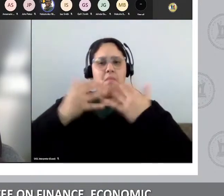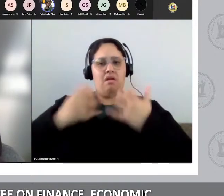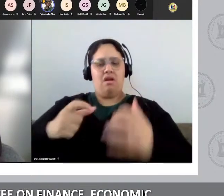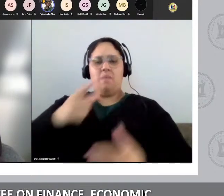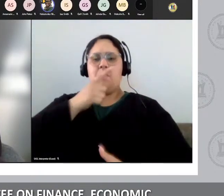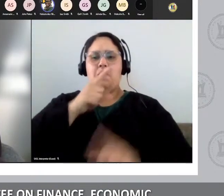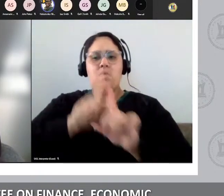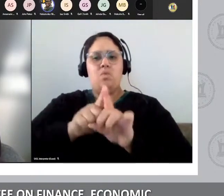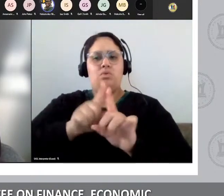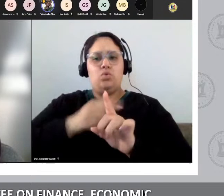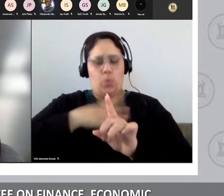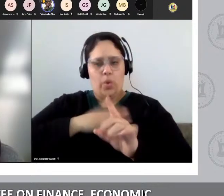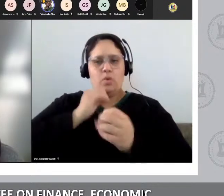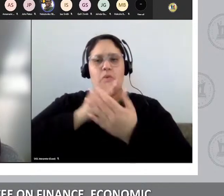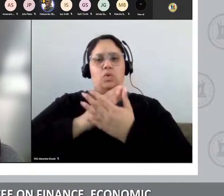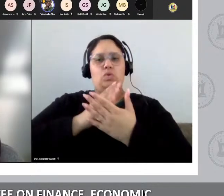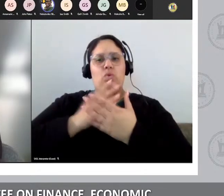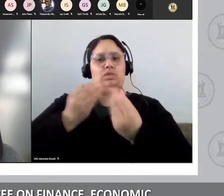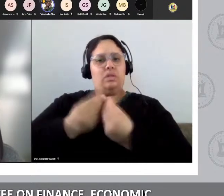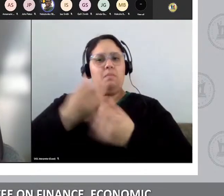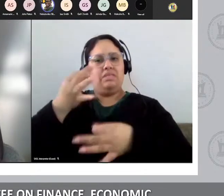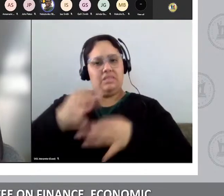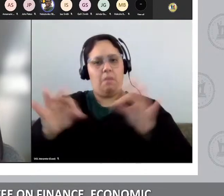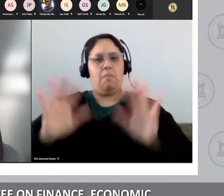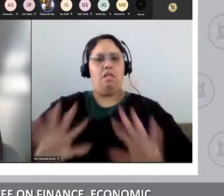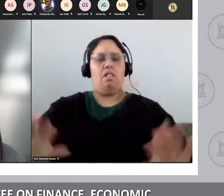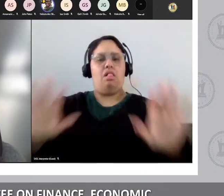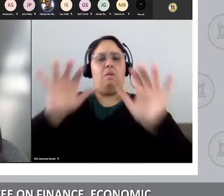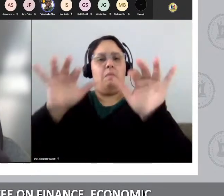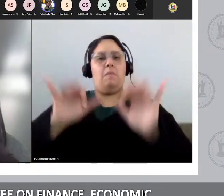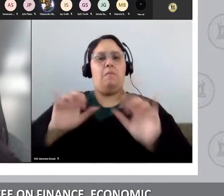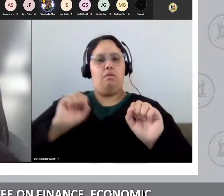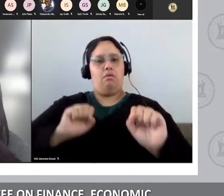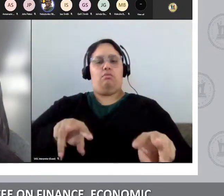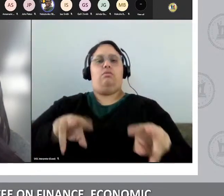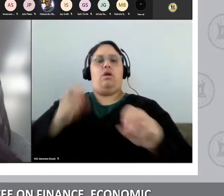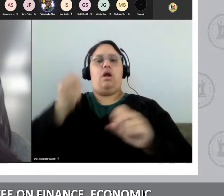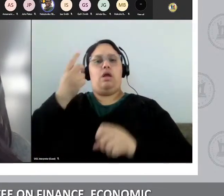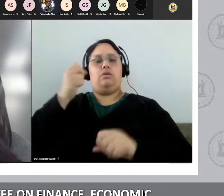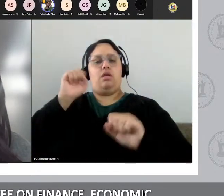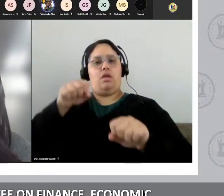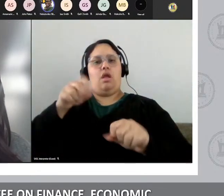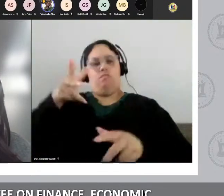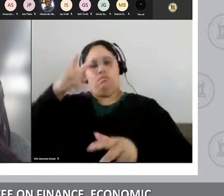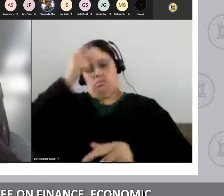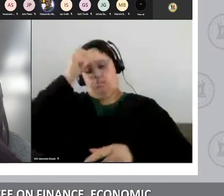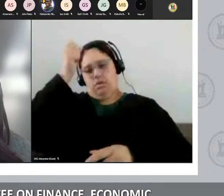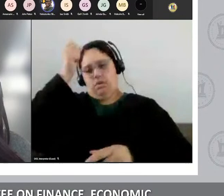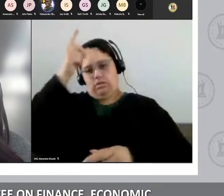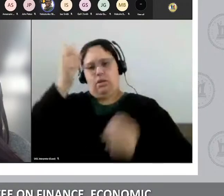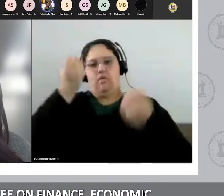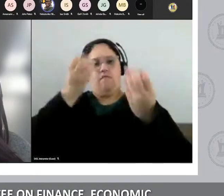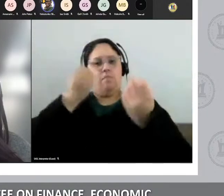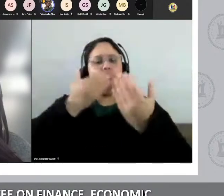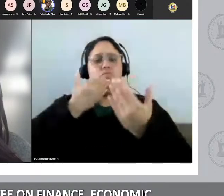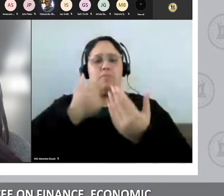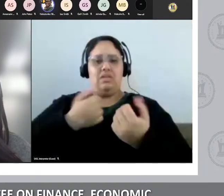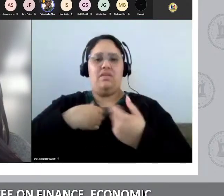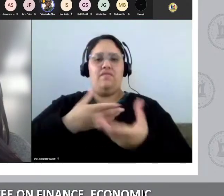public. So we want to make things more simplified for people to understand and read the information. So if I can get